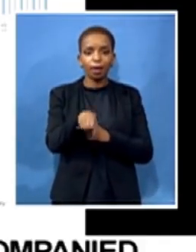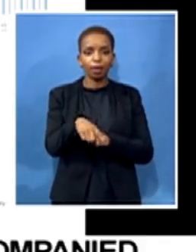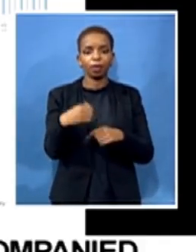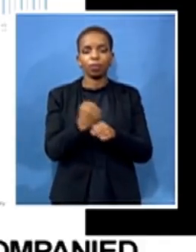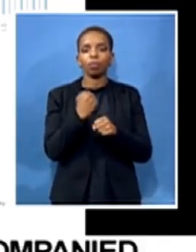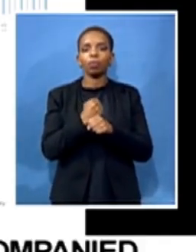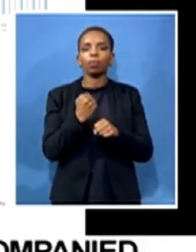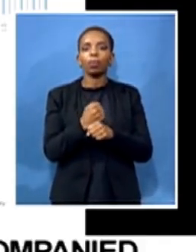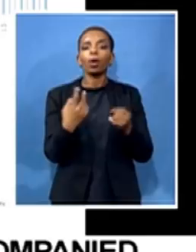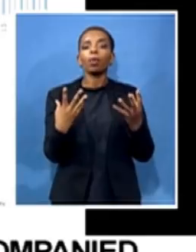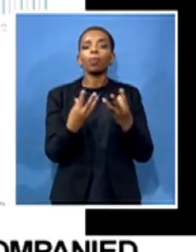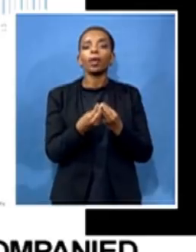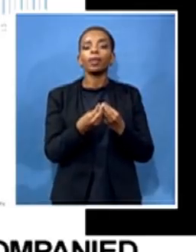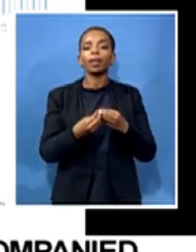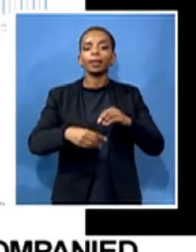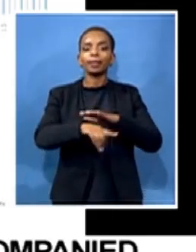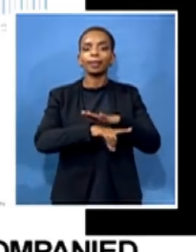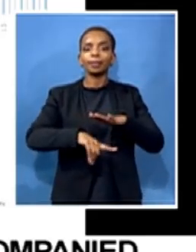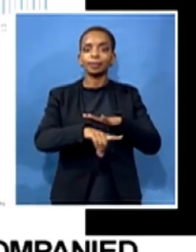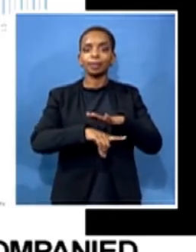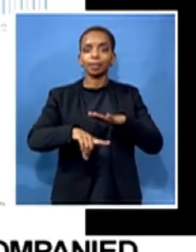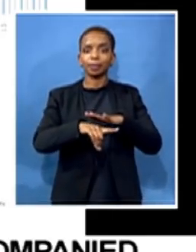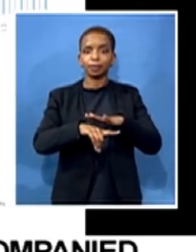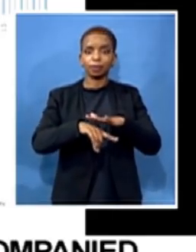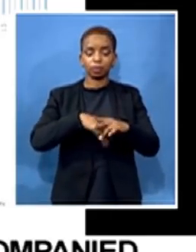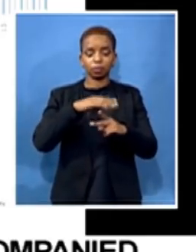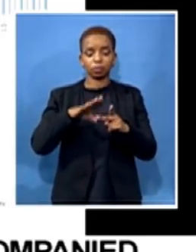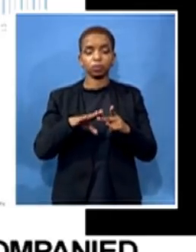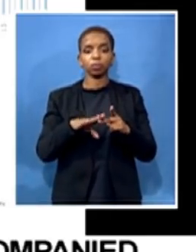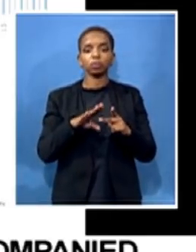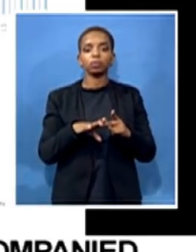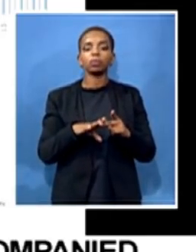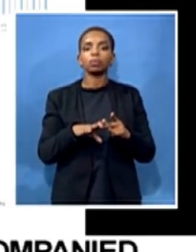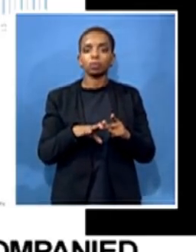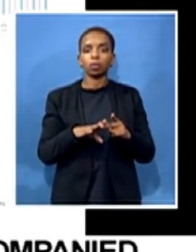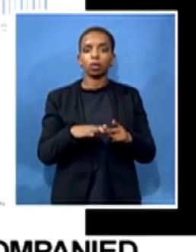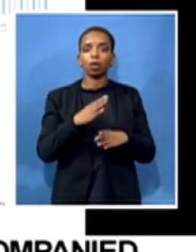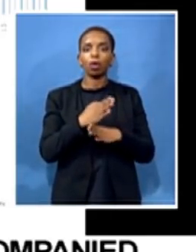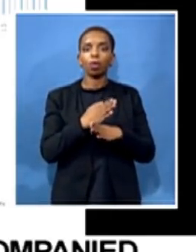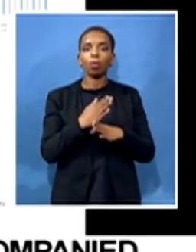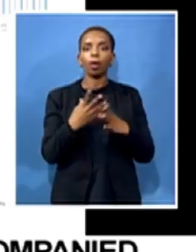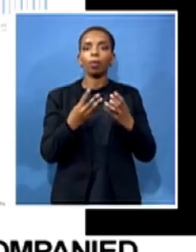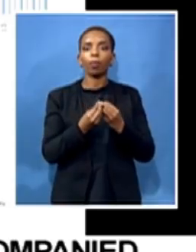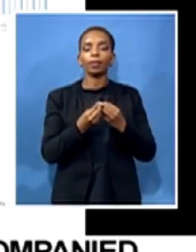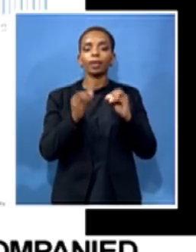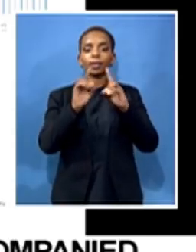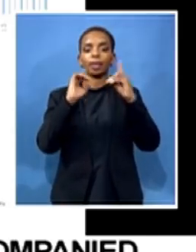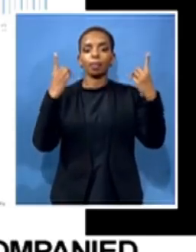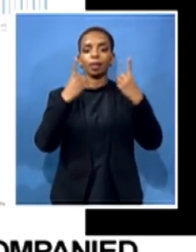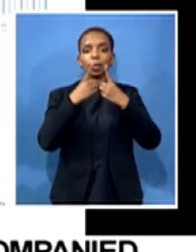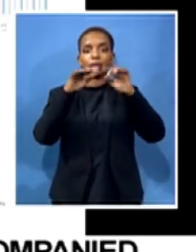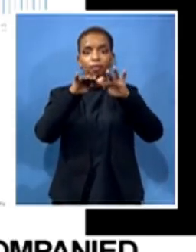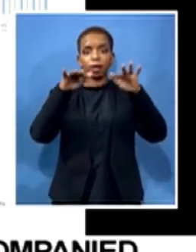and working with the Department of Public Works. We've had to